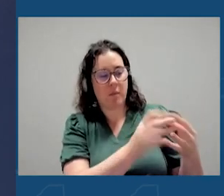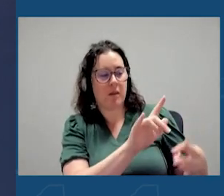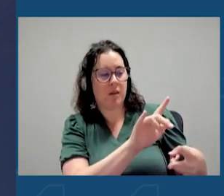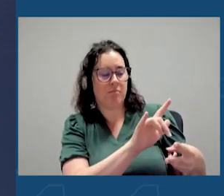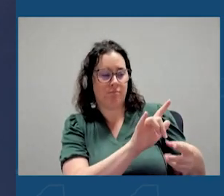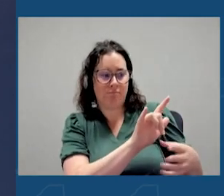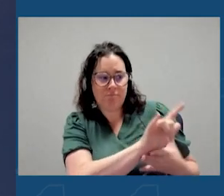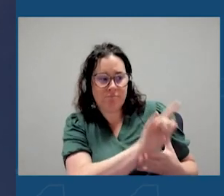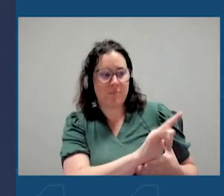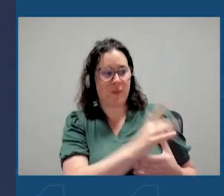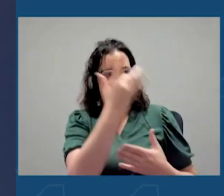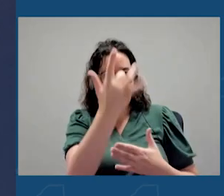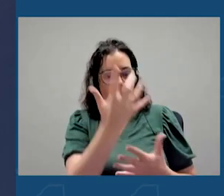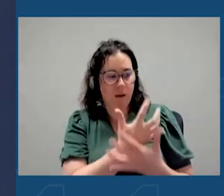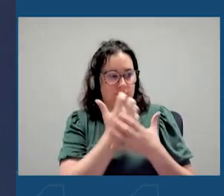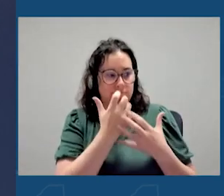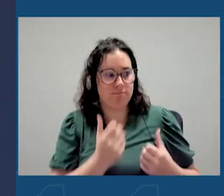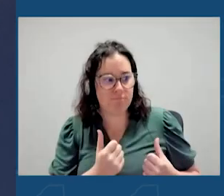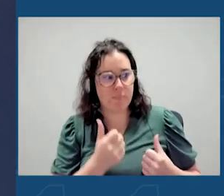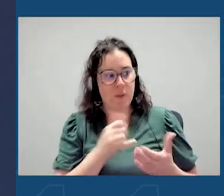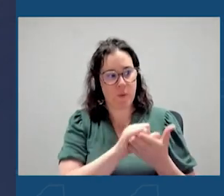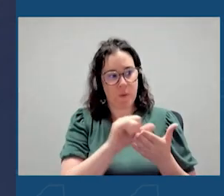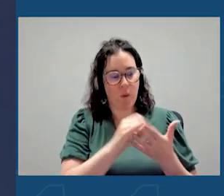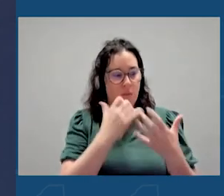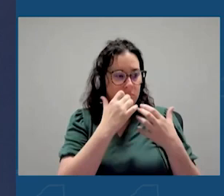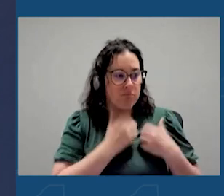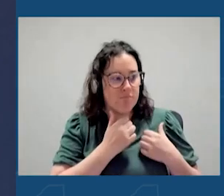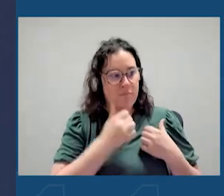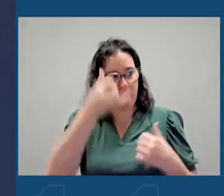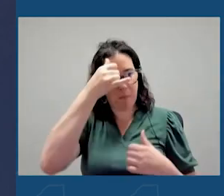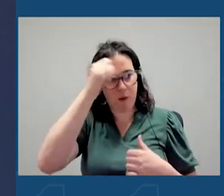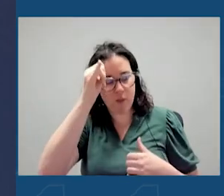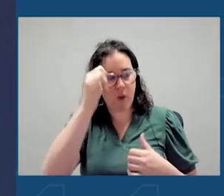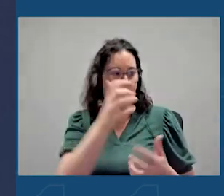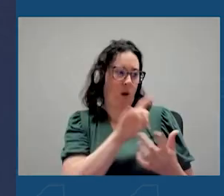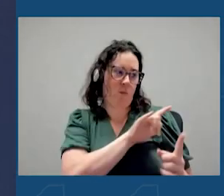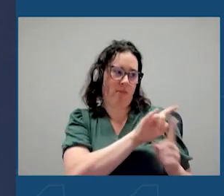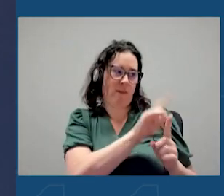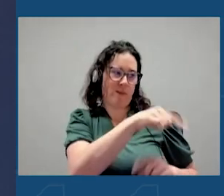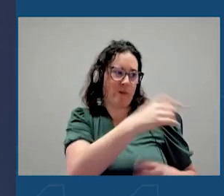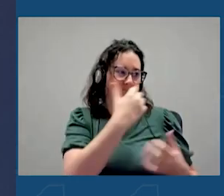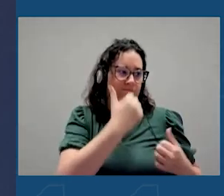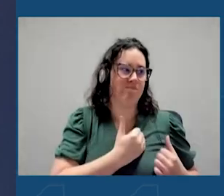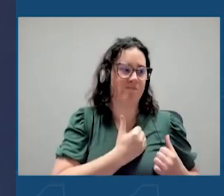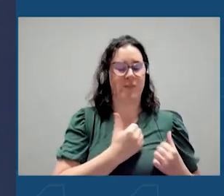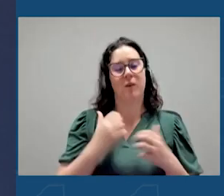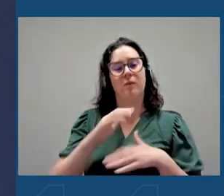York, loving Buffalo, and we love you right back. So let's give a round of applause to the entire Pegula family.